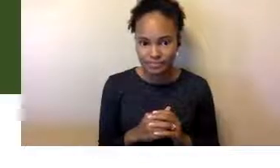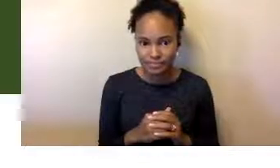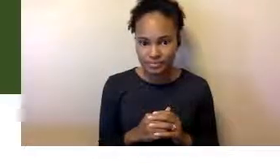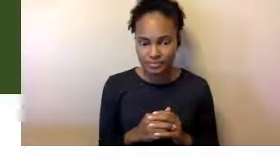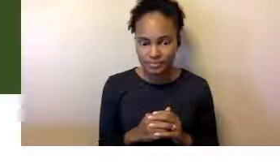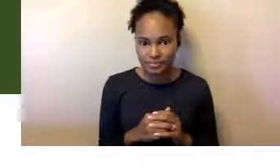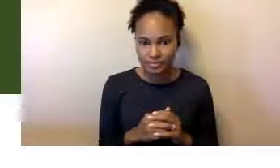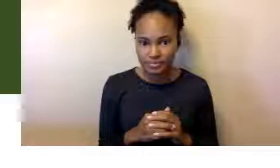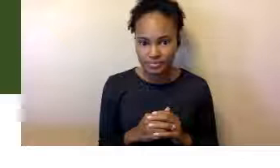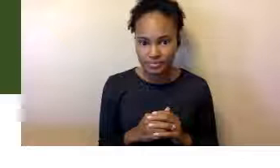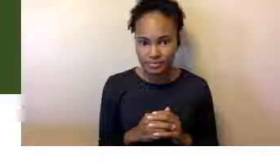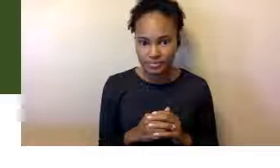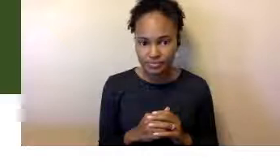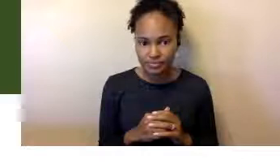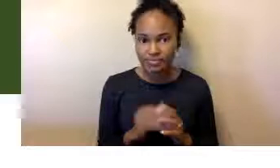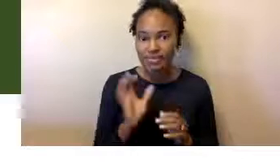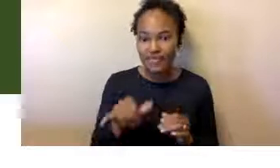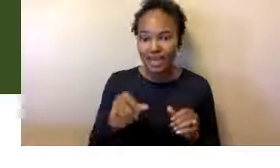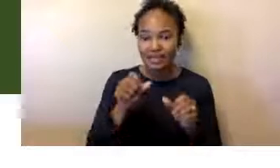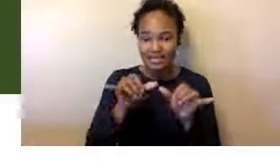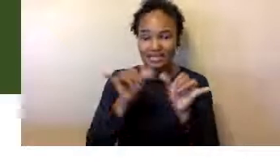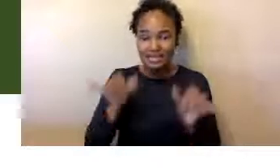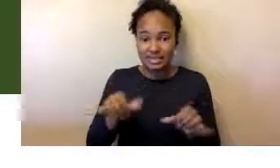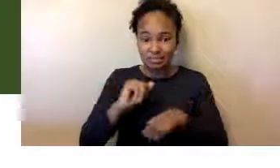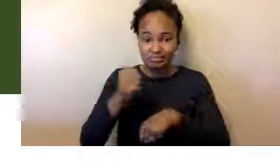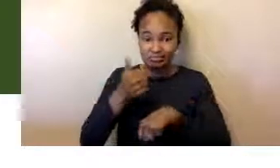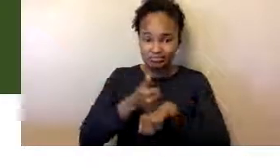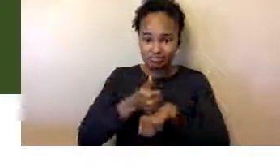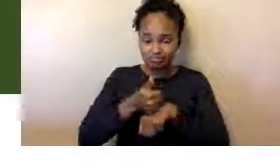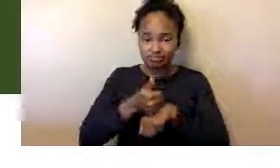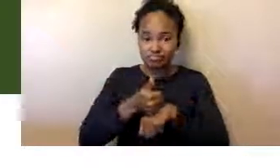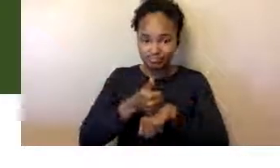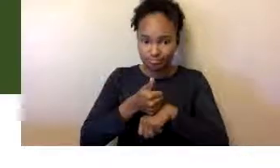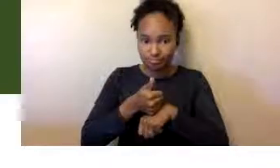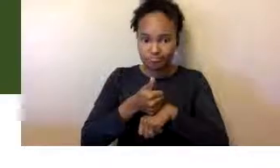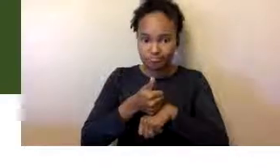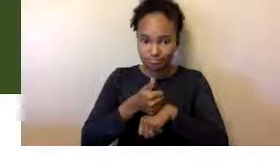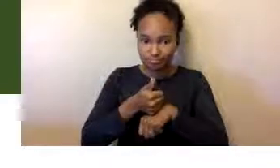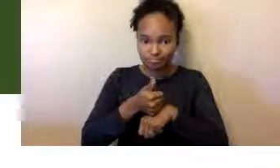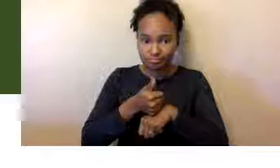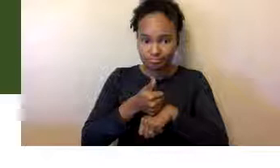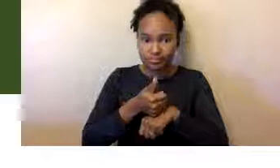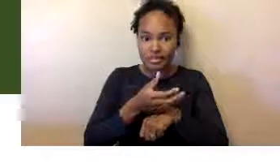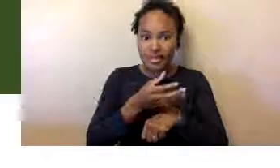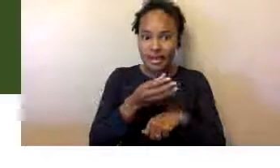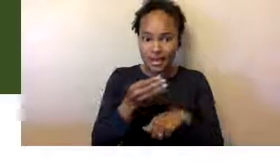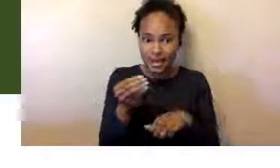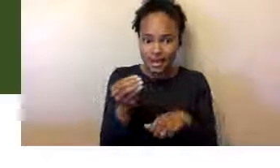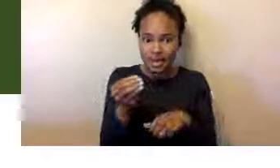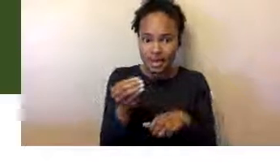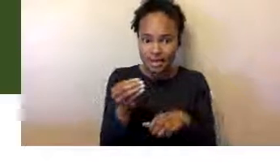And the two-tiered system we have also substantially impairs the objectives